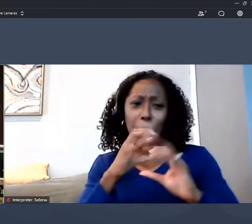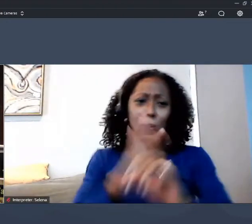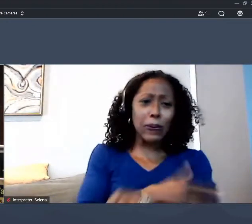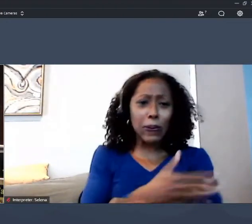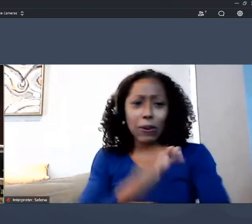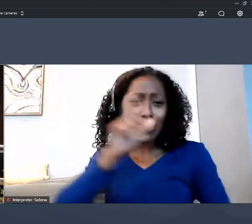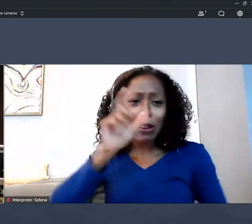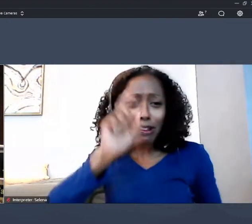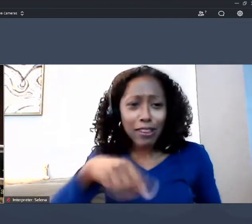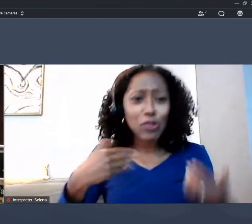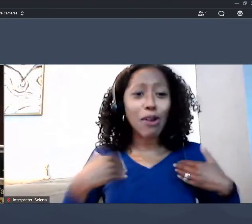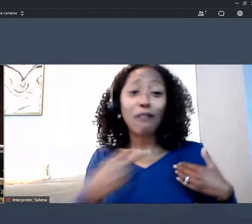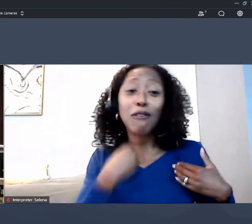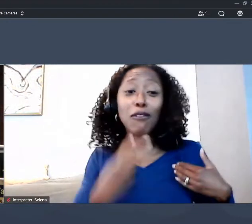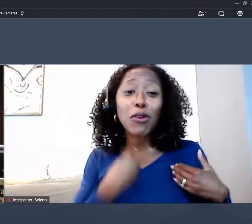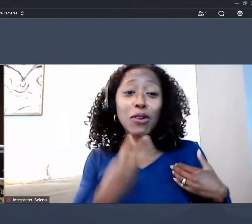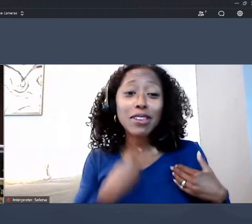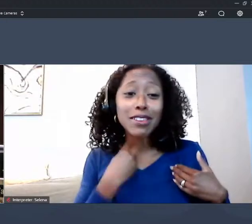voices. Indeed.